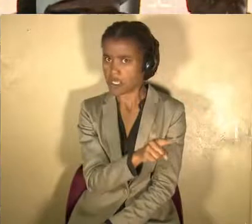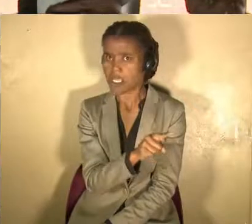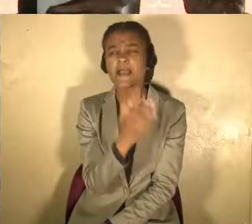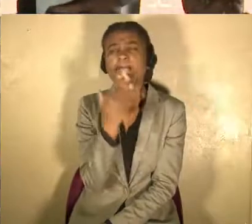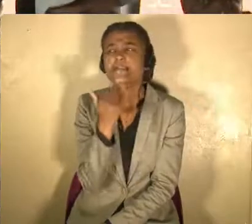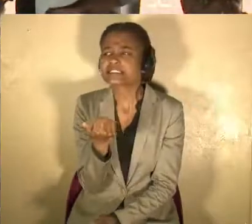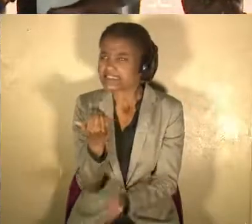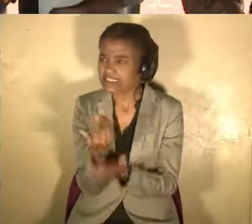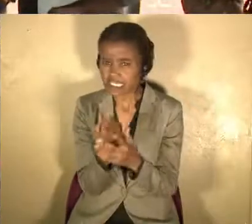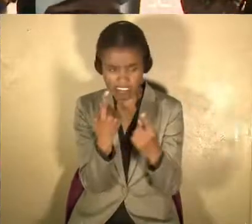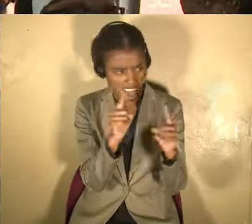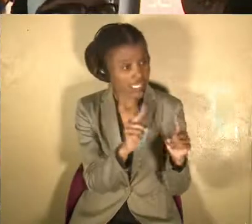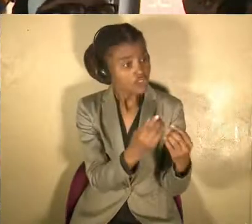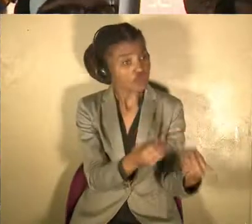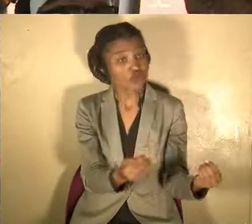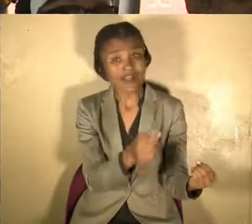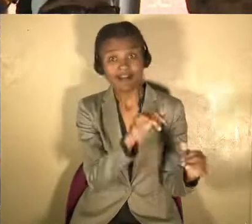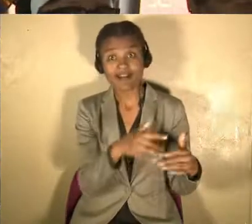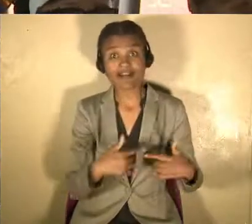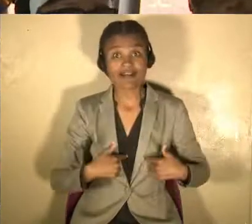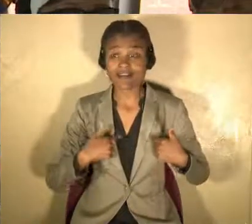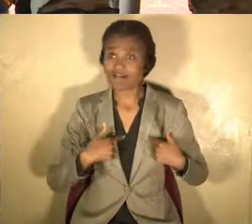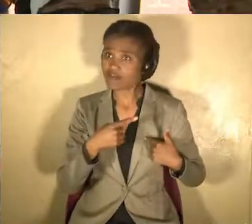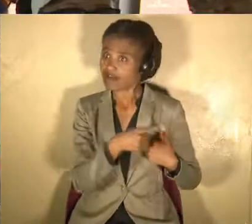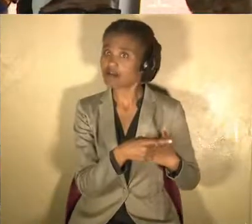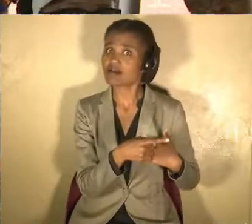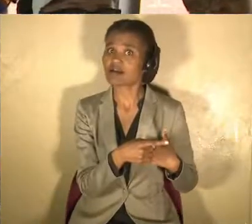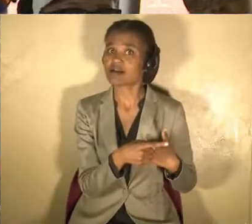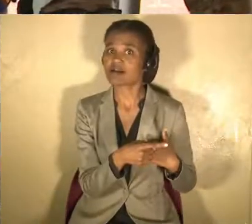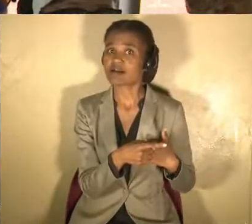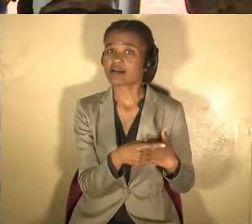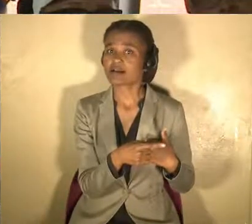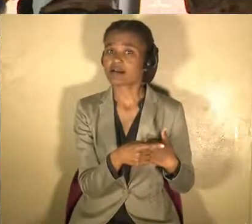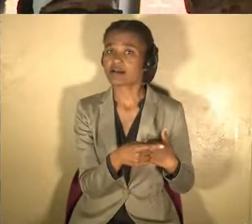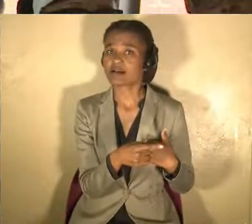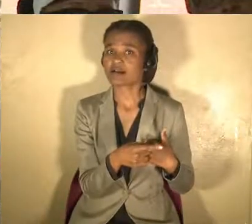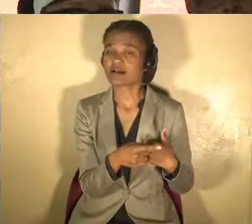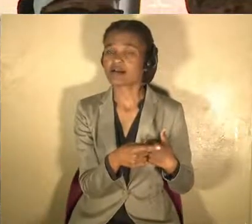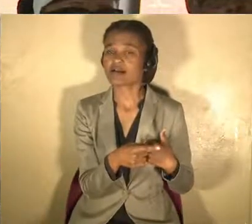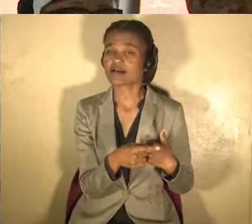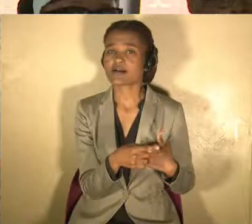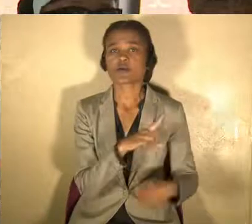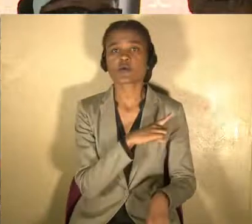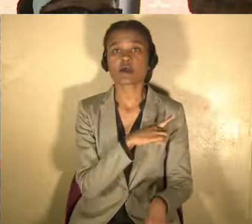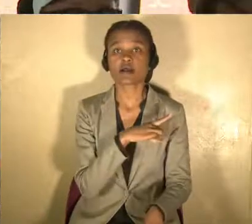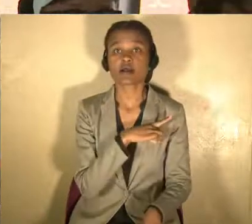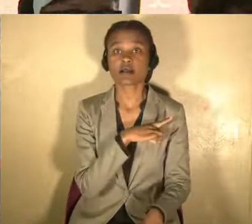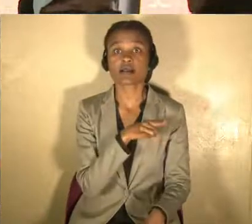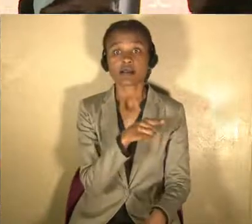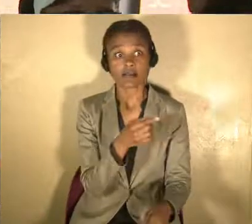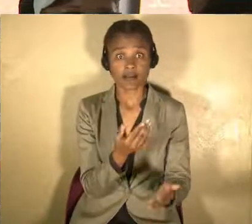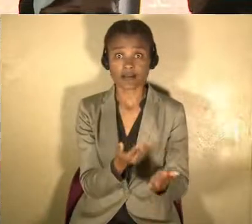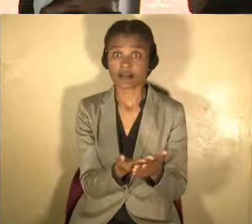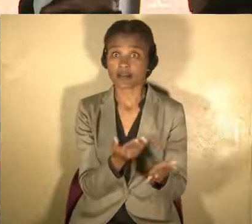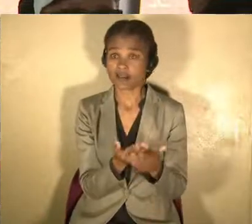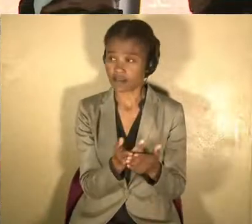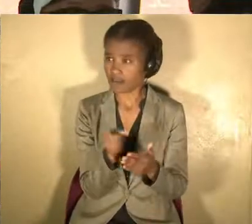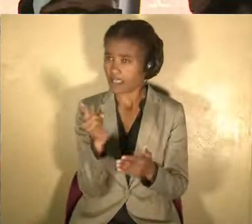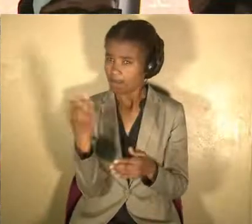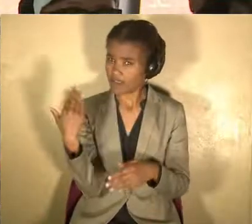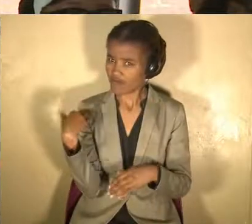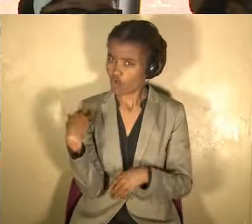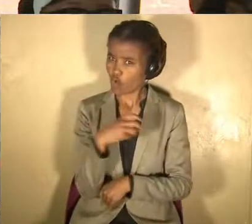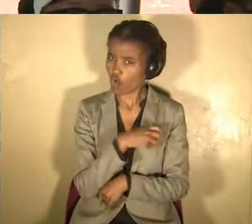bayohlala khona, especially ababa abandiwe and so on, so that sizokwenza that Comrade Sipho le upremier